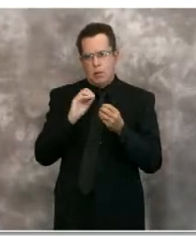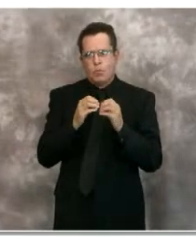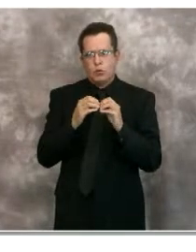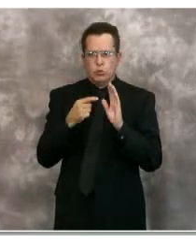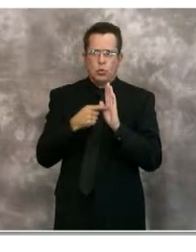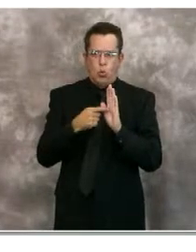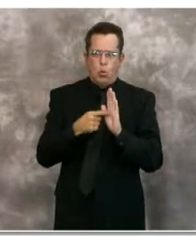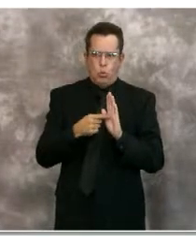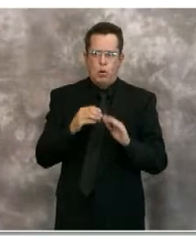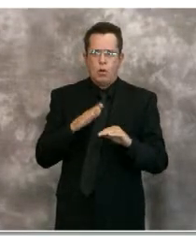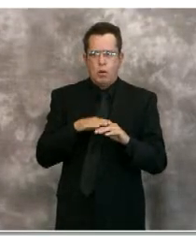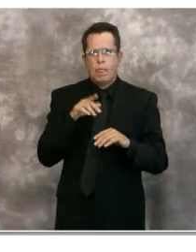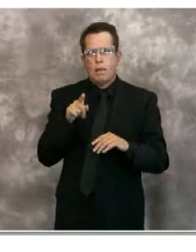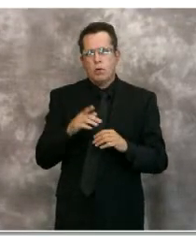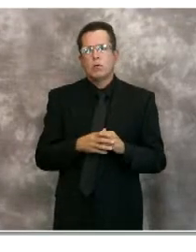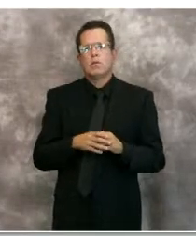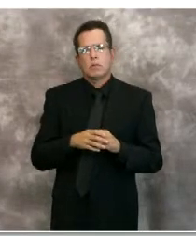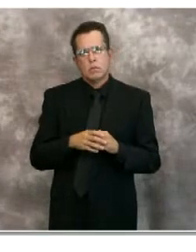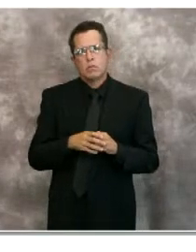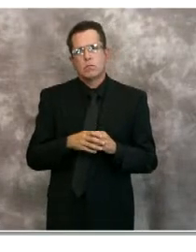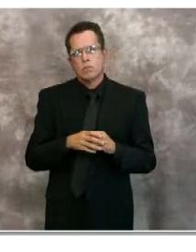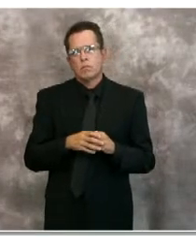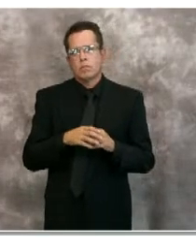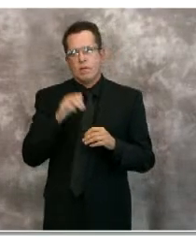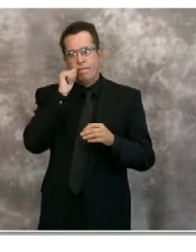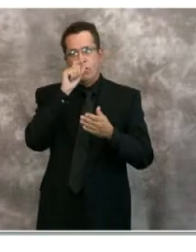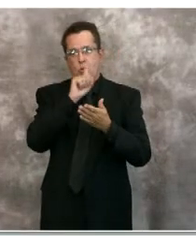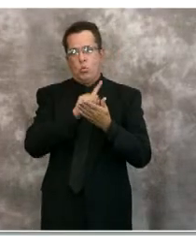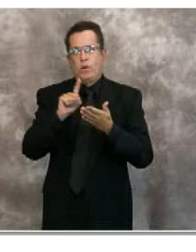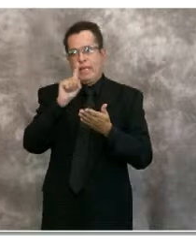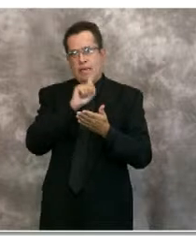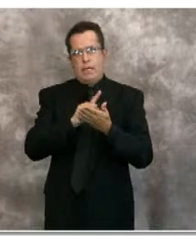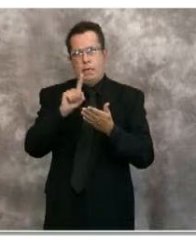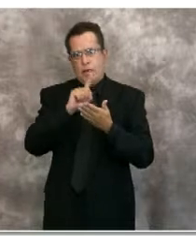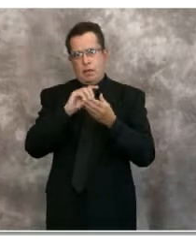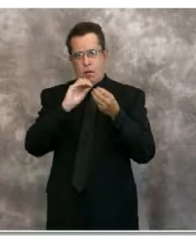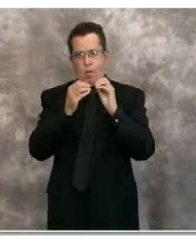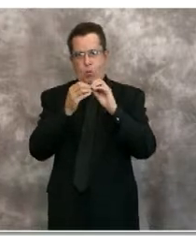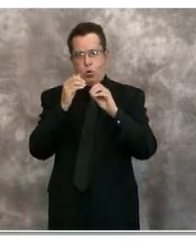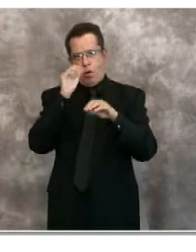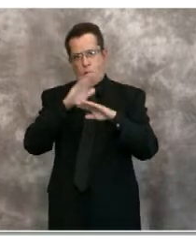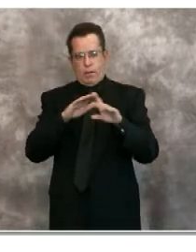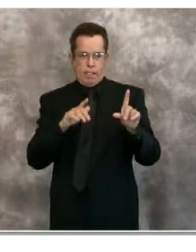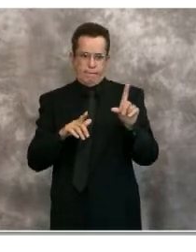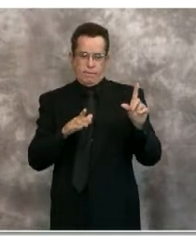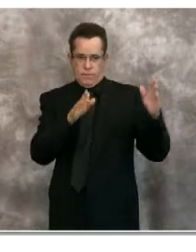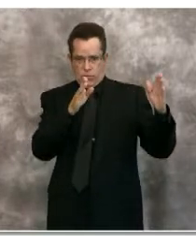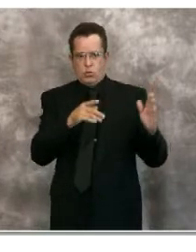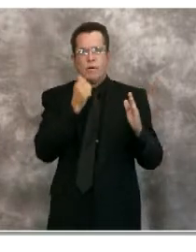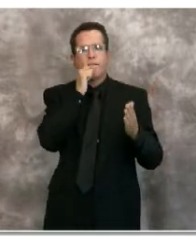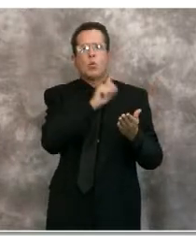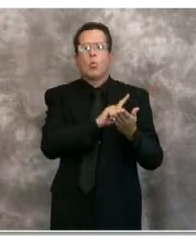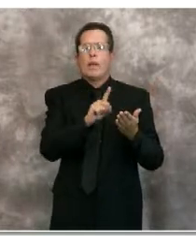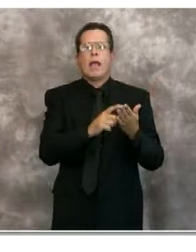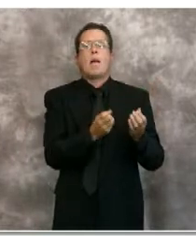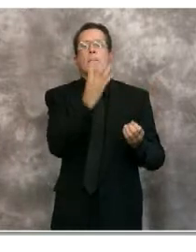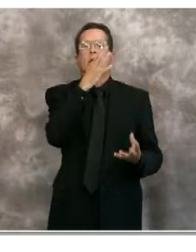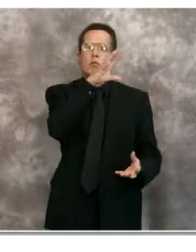slide. And with weekly number of cases on the left and the number of daily